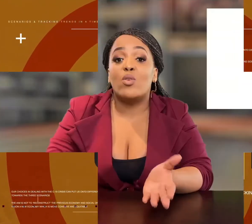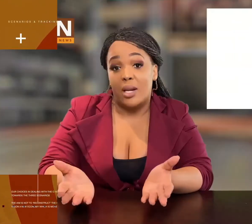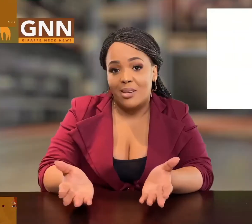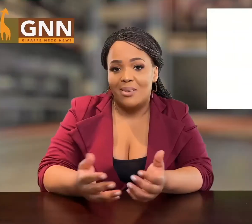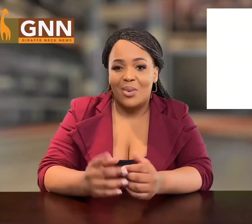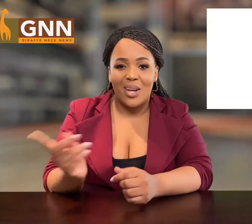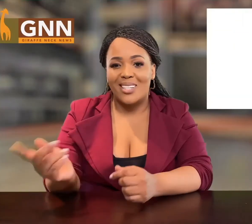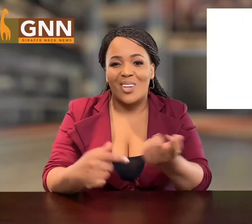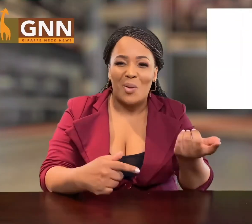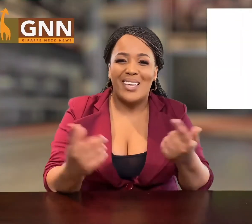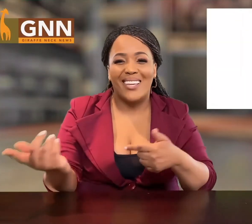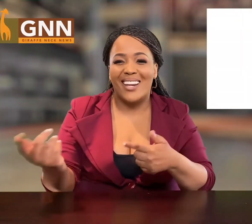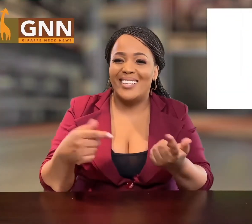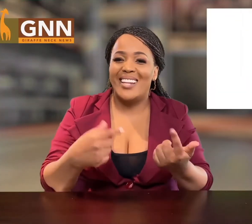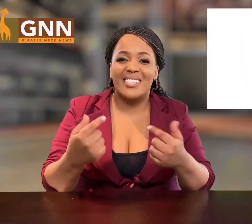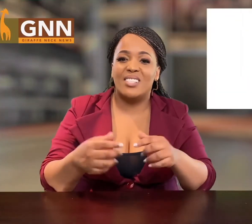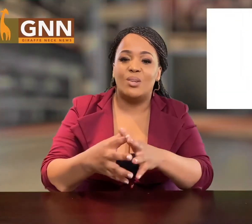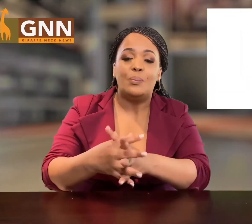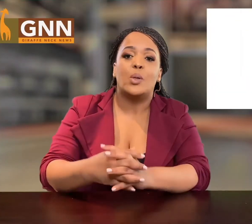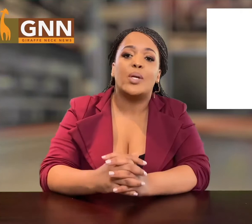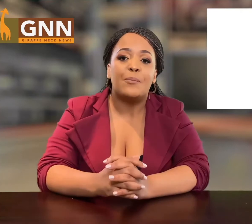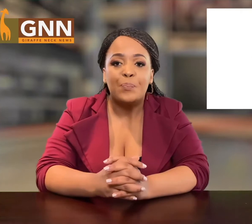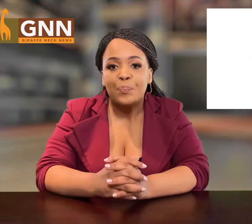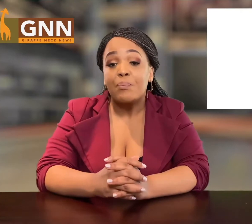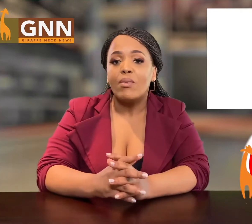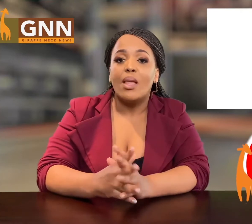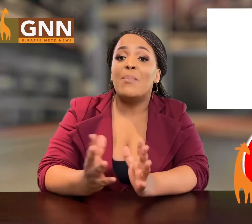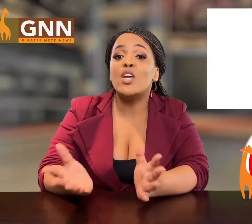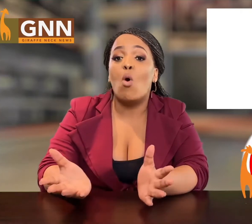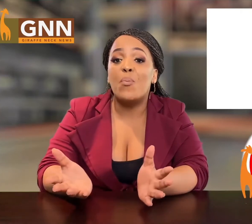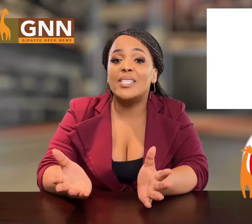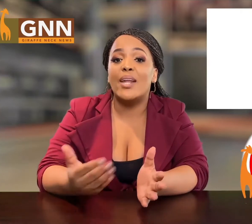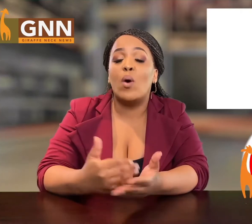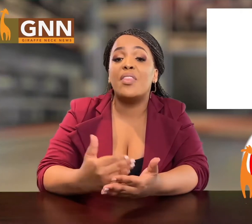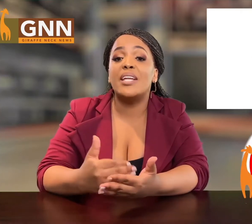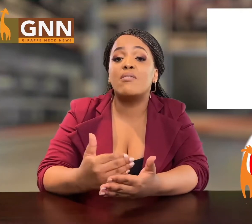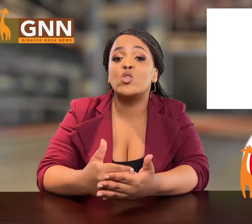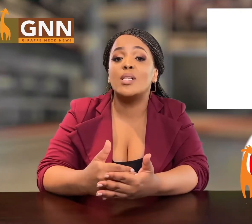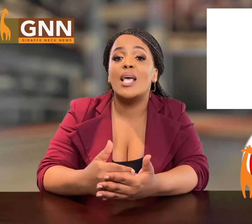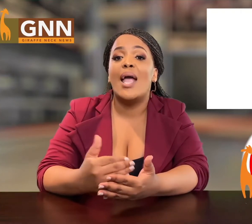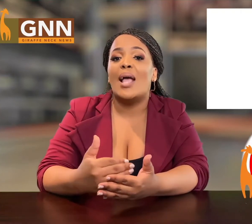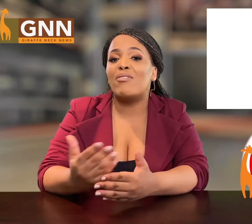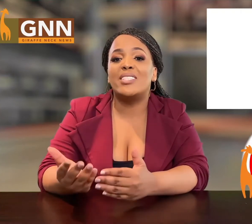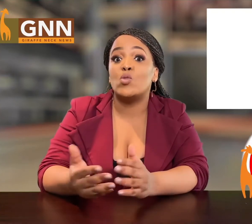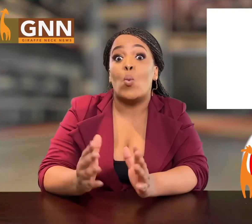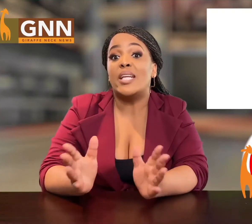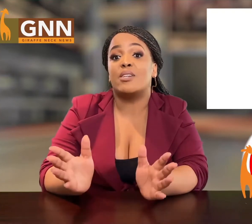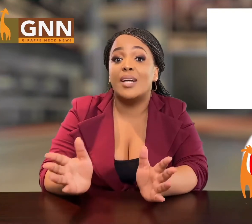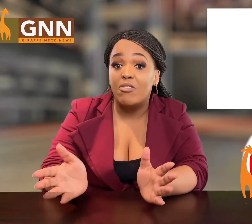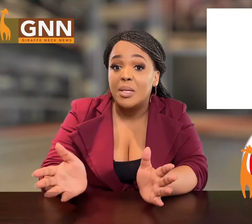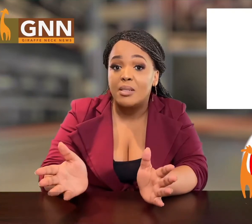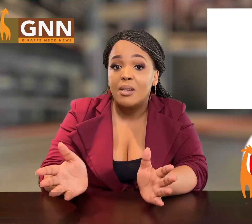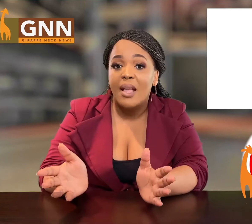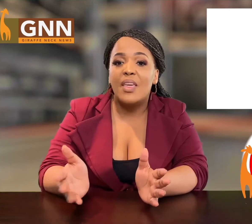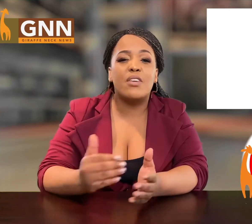To their credit economy, get it? Yeah, no? Okay. Many corporates and wealthy individuals haven't just waited